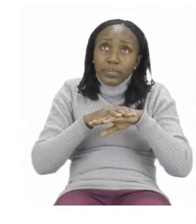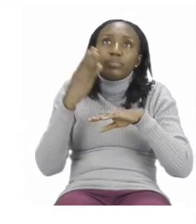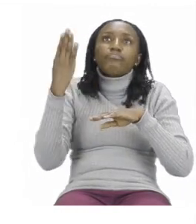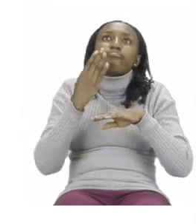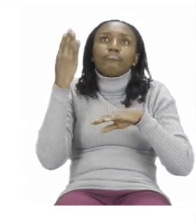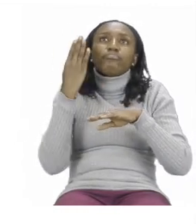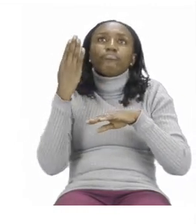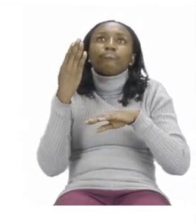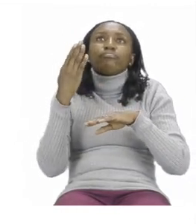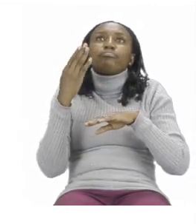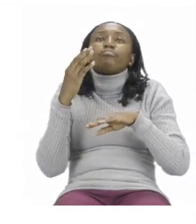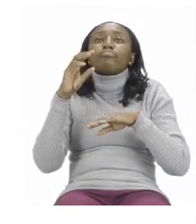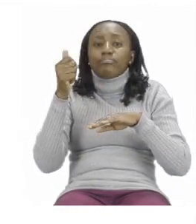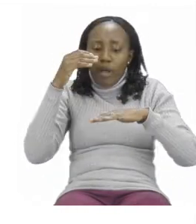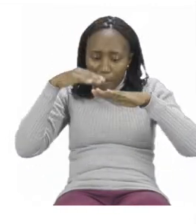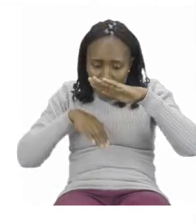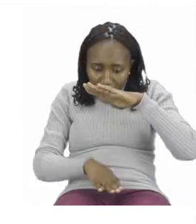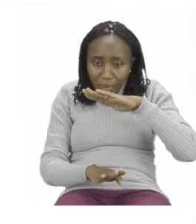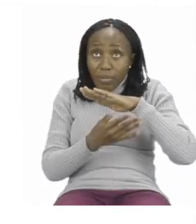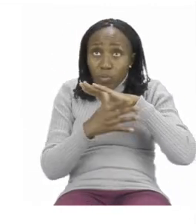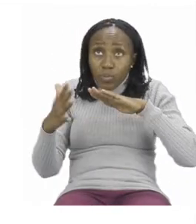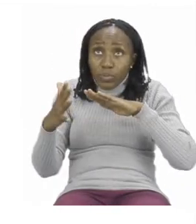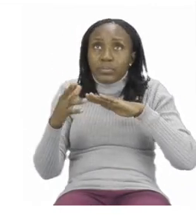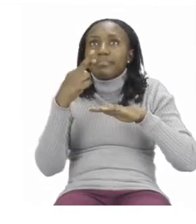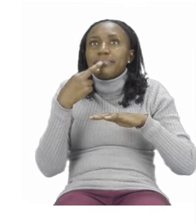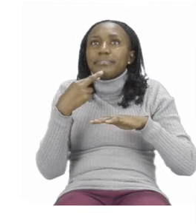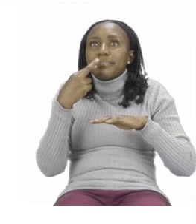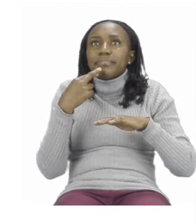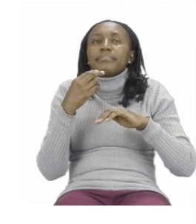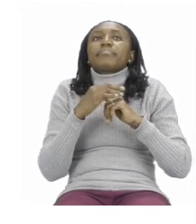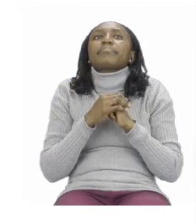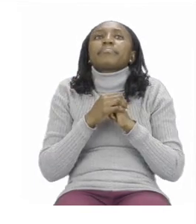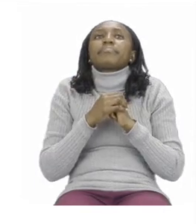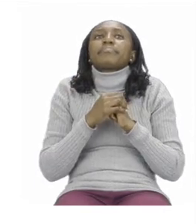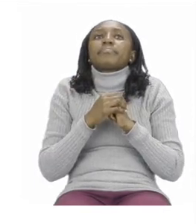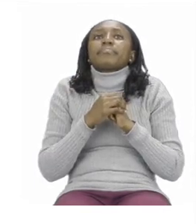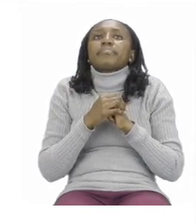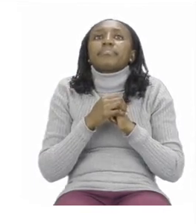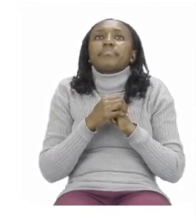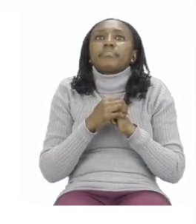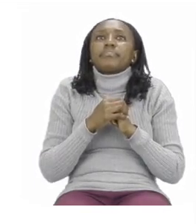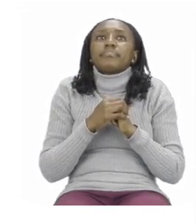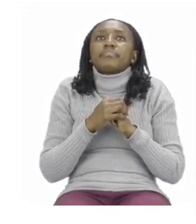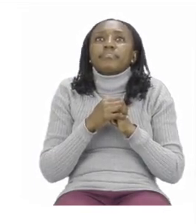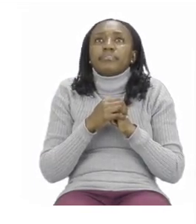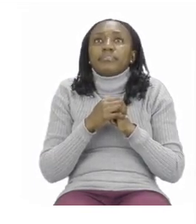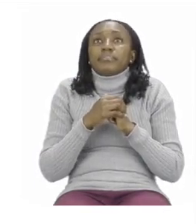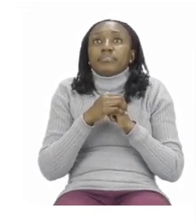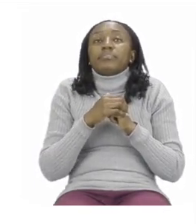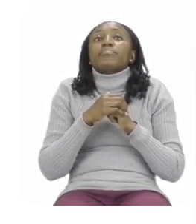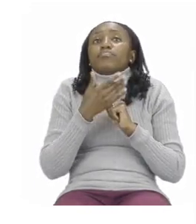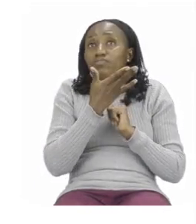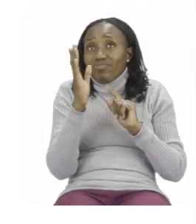the objects which sinks red. So we have to color blue